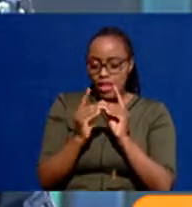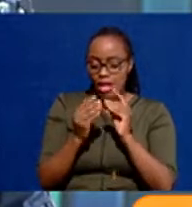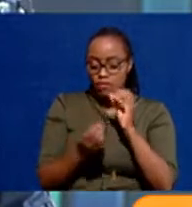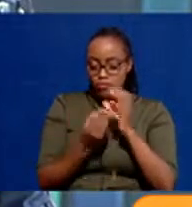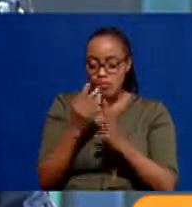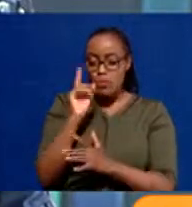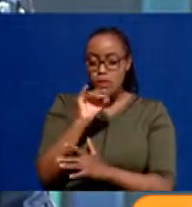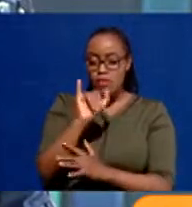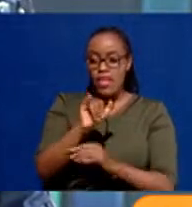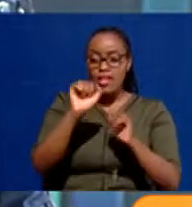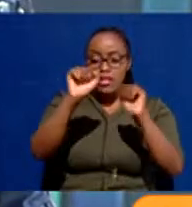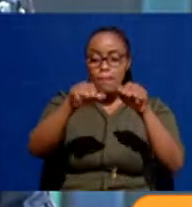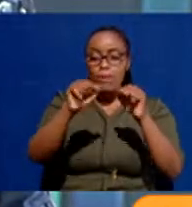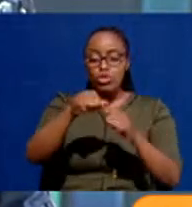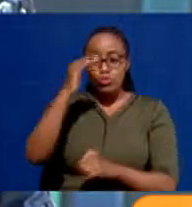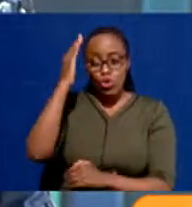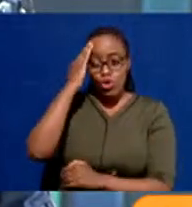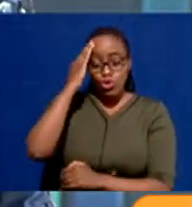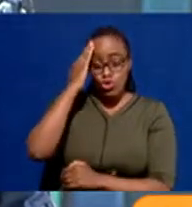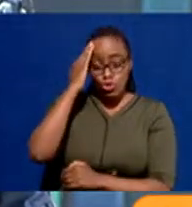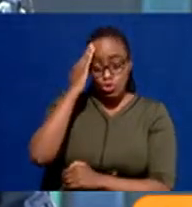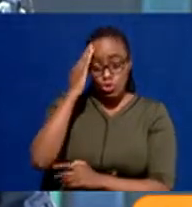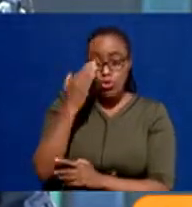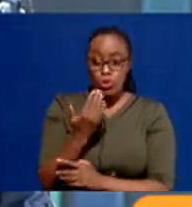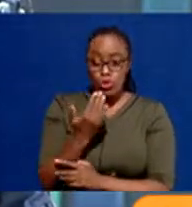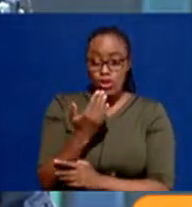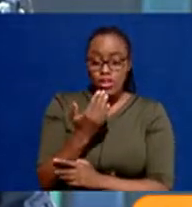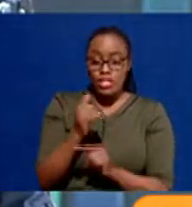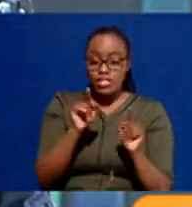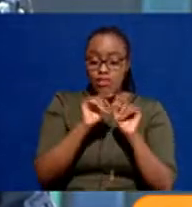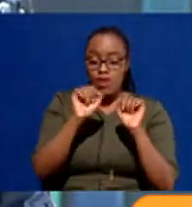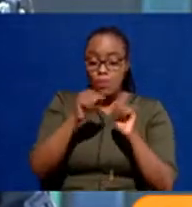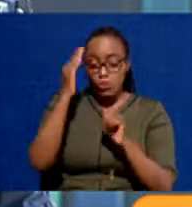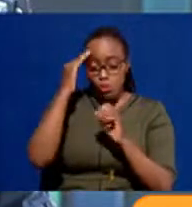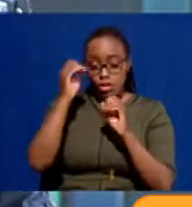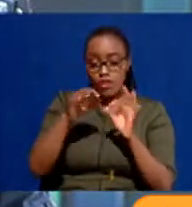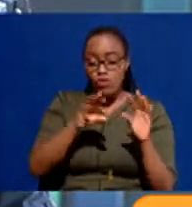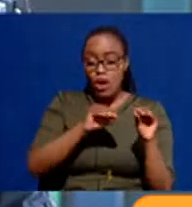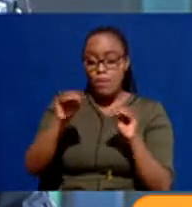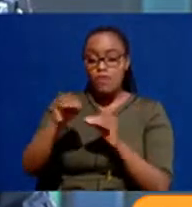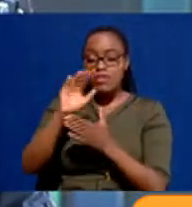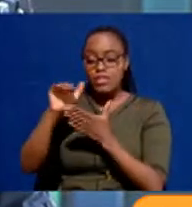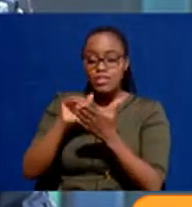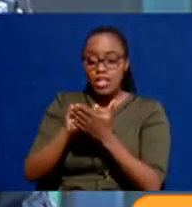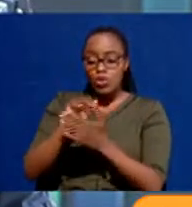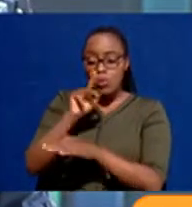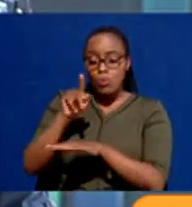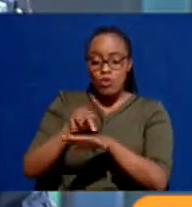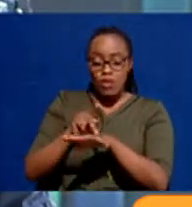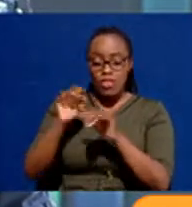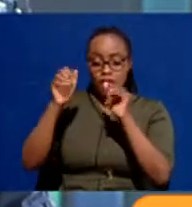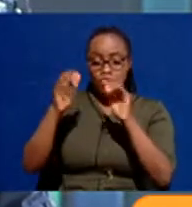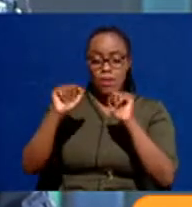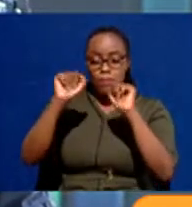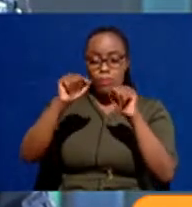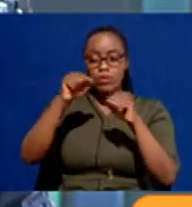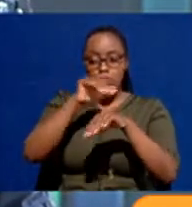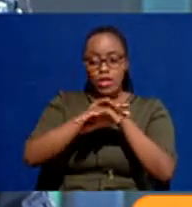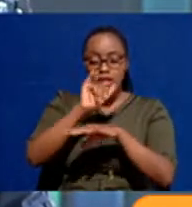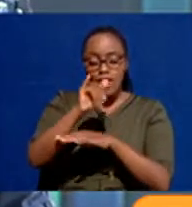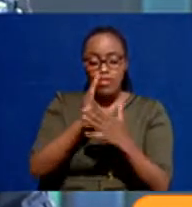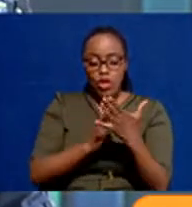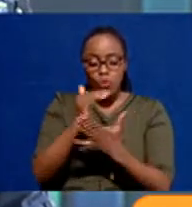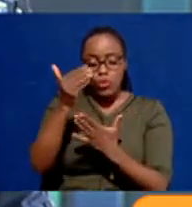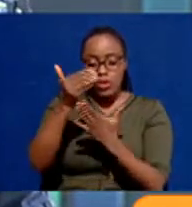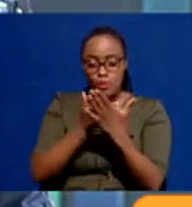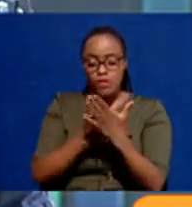from there that we are able to know, you know, we know if we're going to Central Province, then the farmers will get their vouchers through the phone